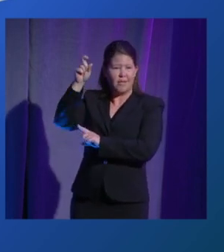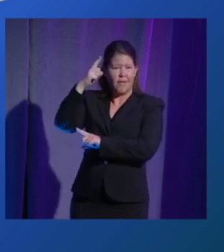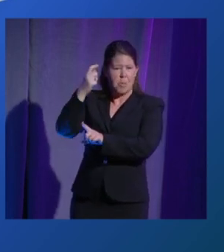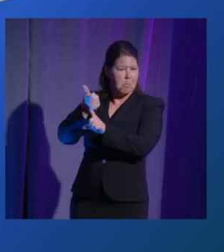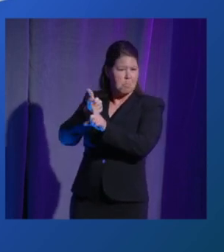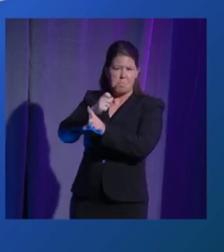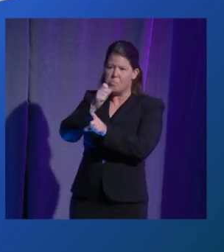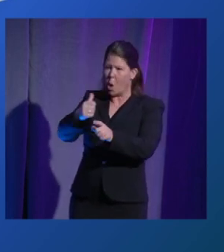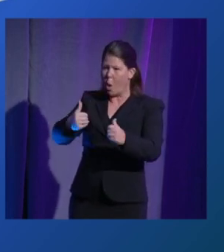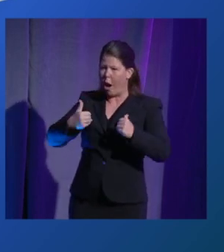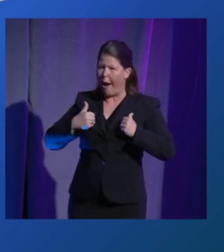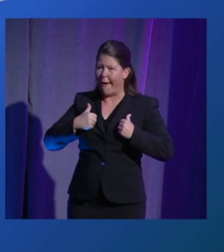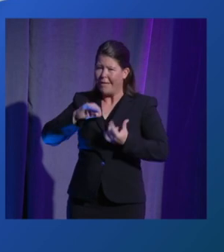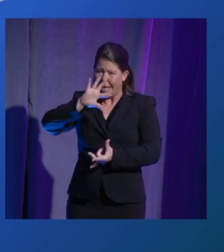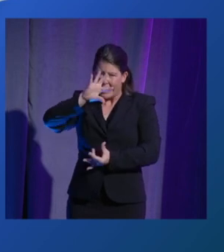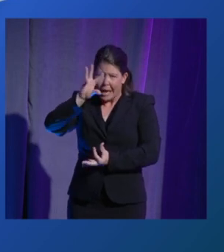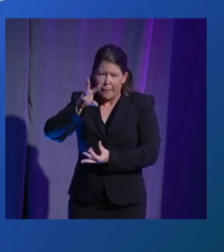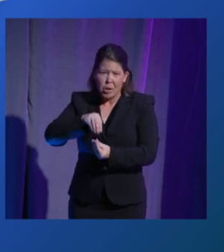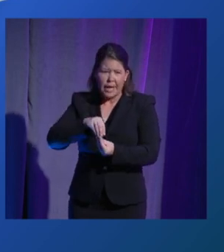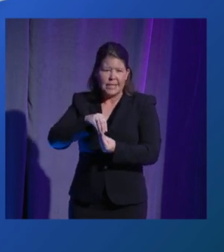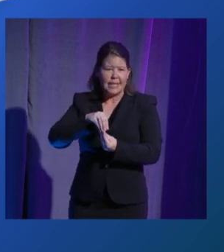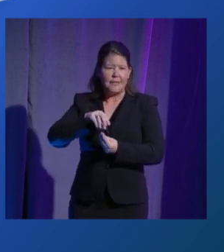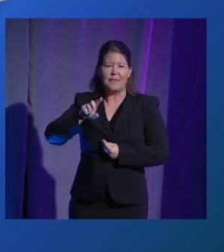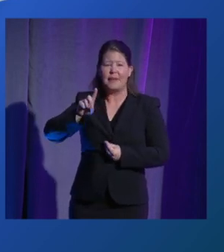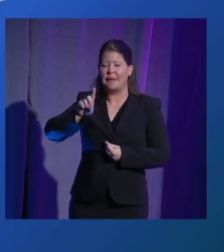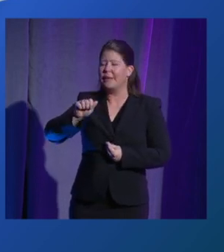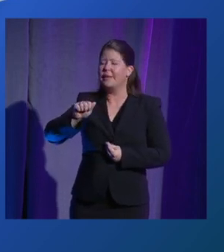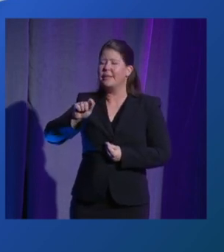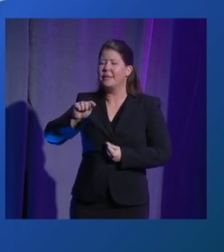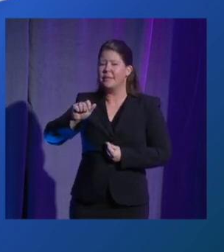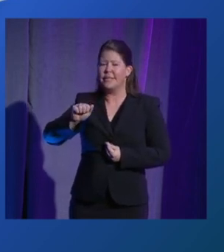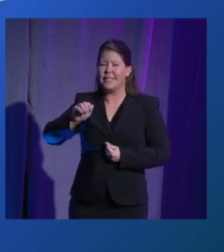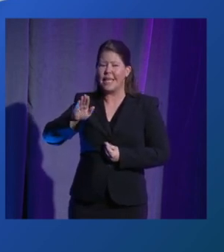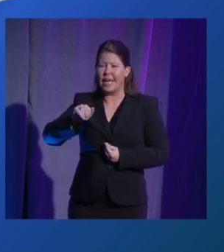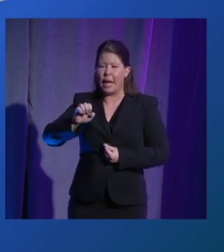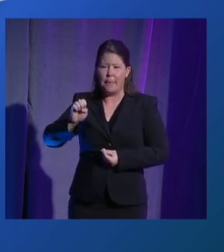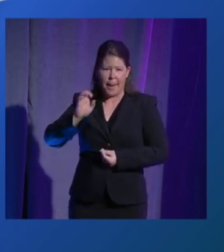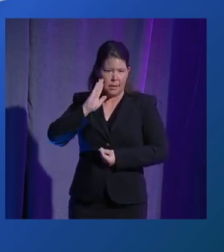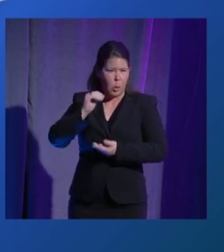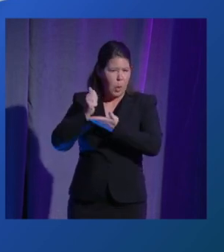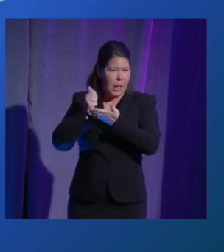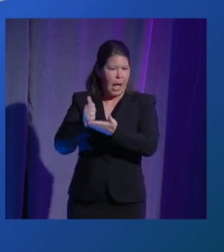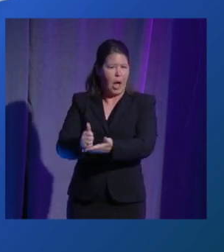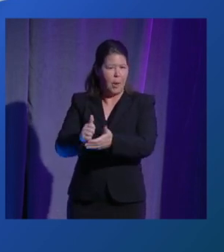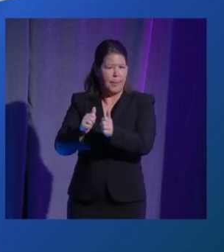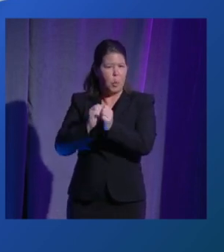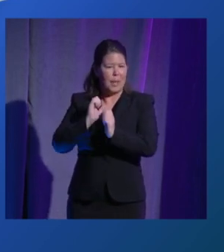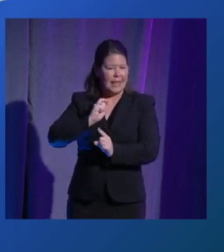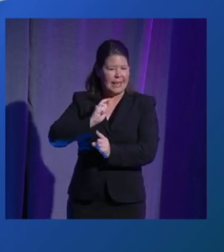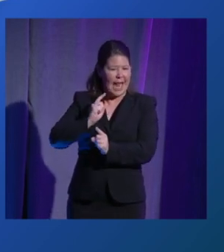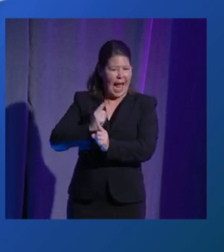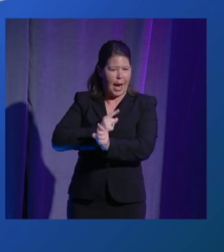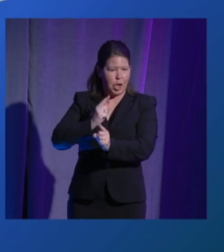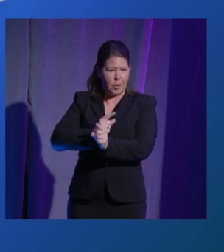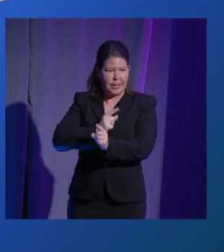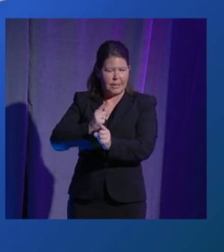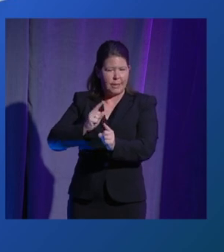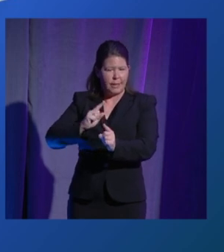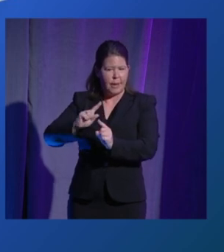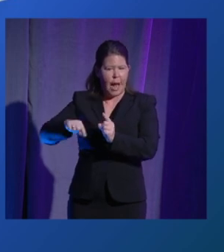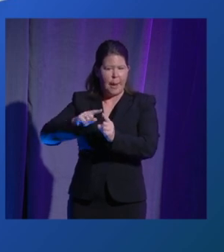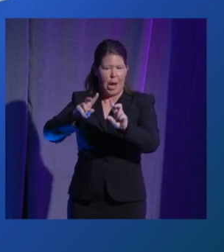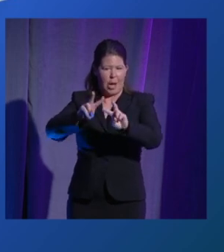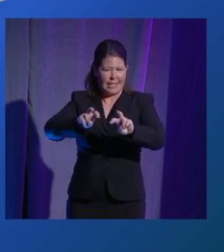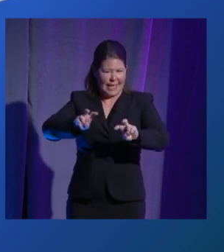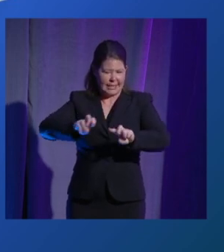database that would help with the efficien of determining or the accuracies to assess the impact of Damages